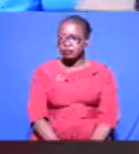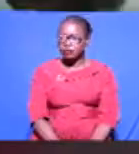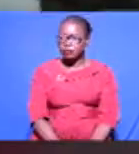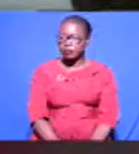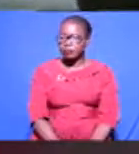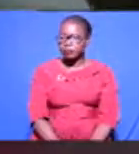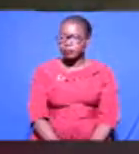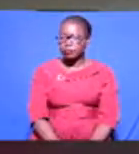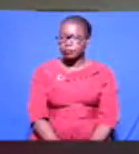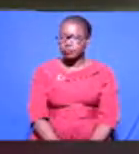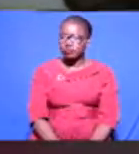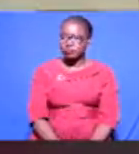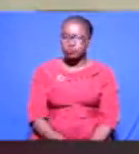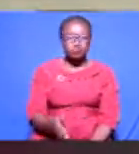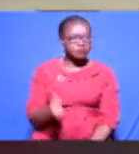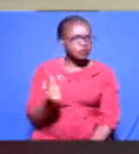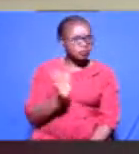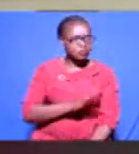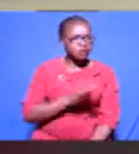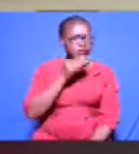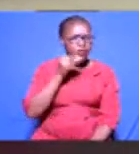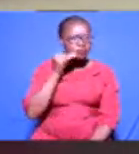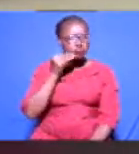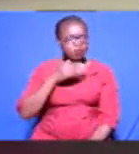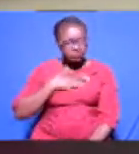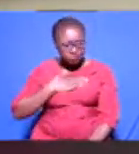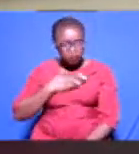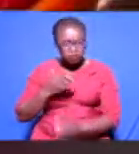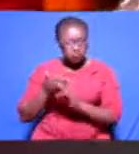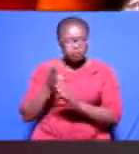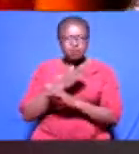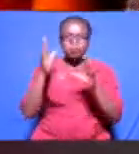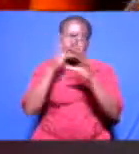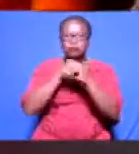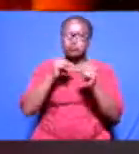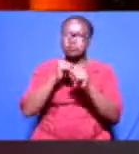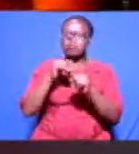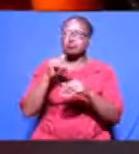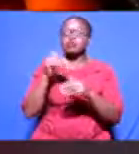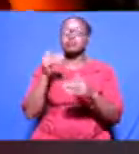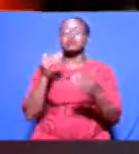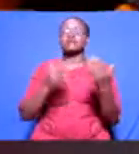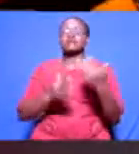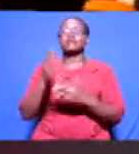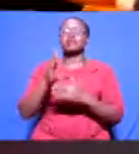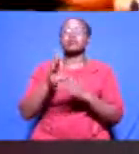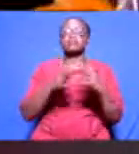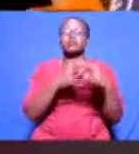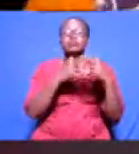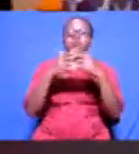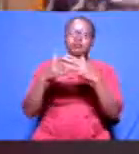Returning home in honor of the former president, Raila cuts a short US trip to attend burial.